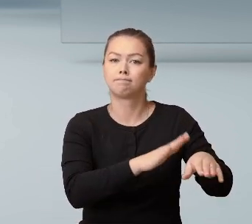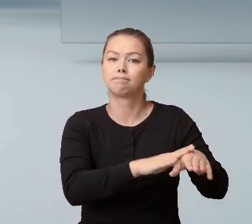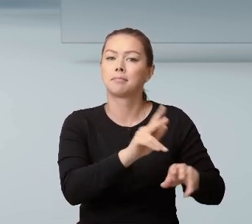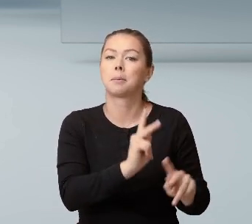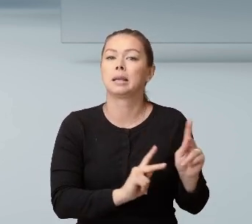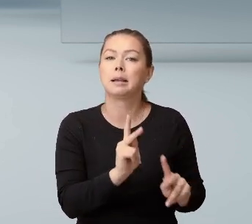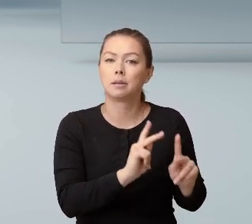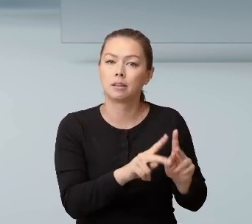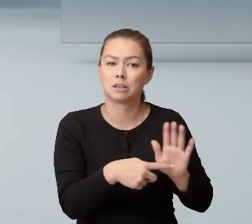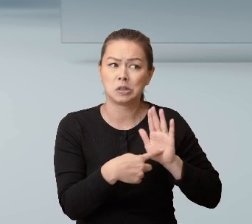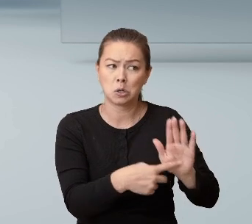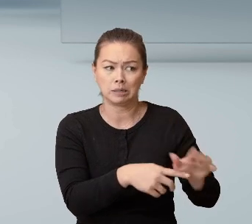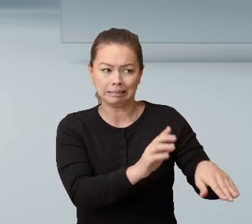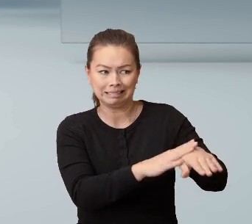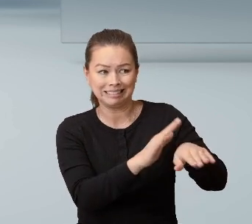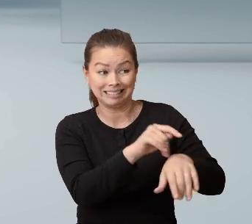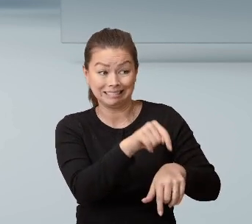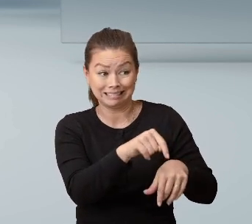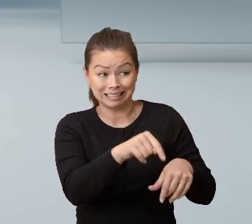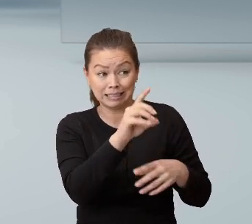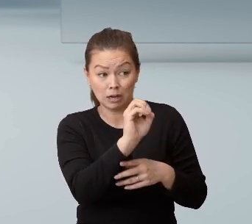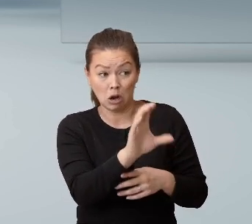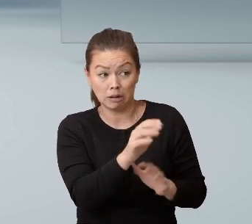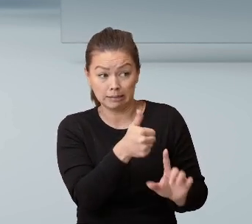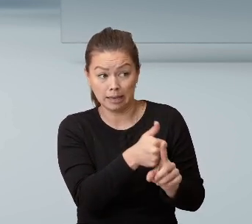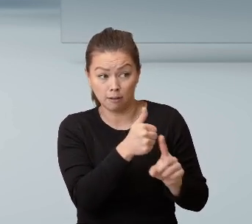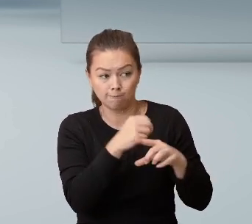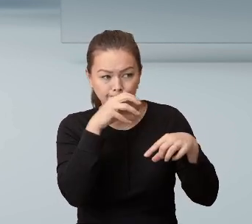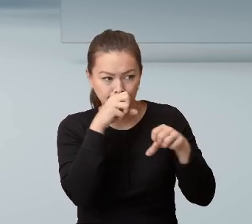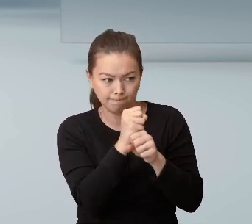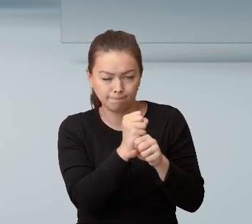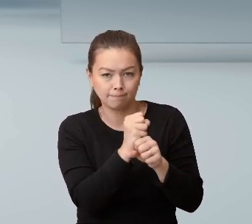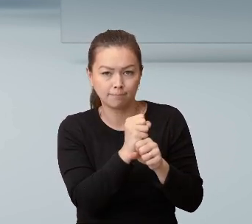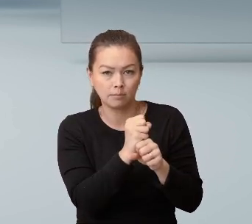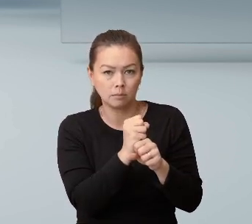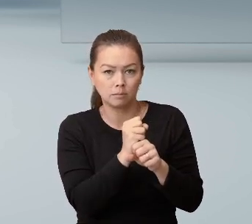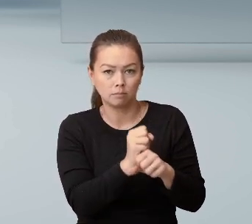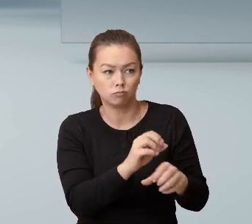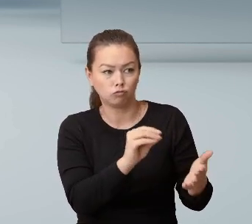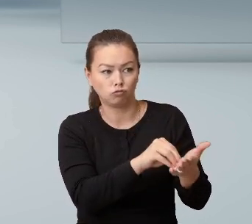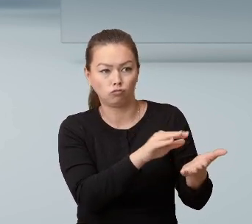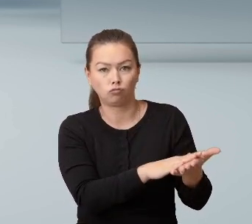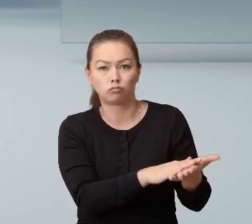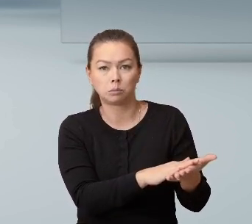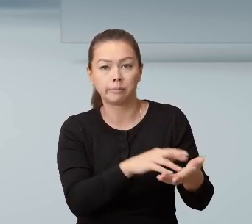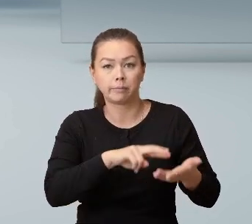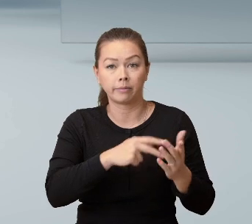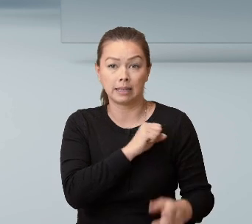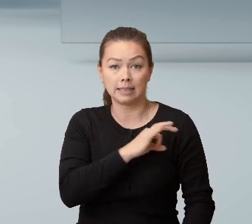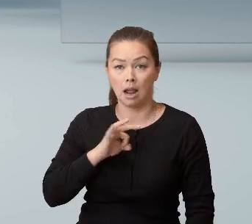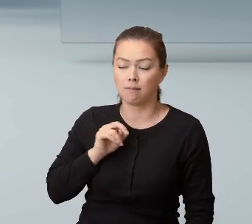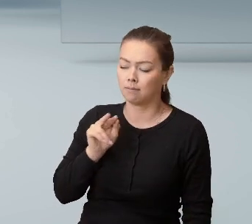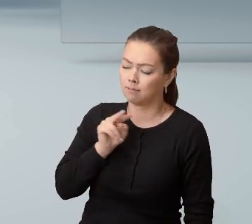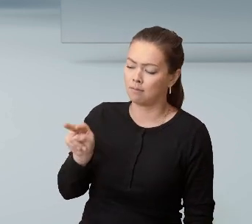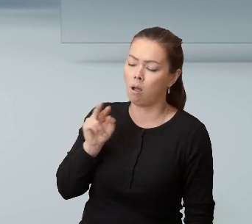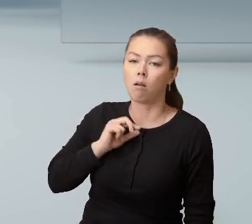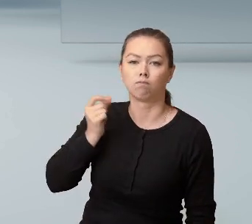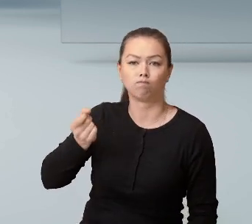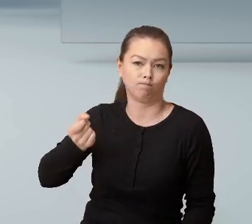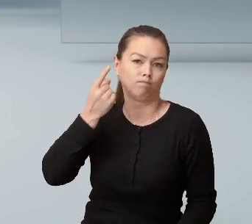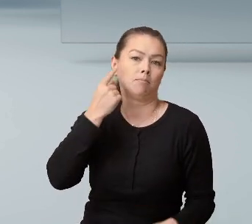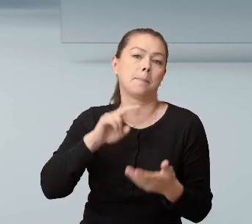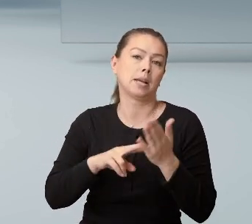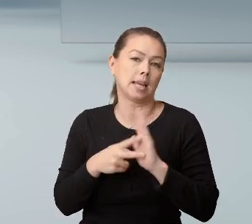indicator to people that this is a confidential document, for example. And staff members should understand what that means from a